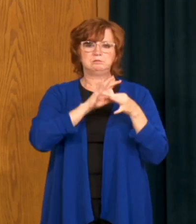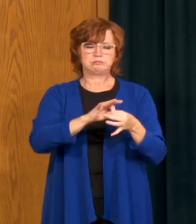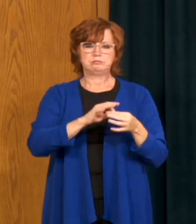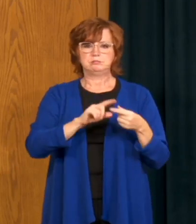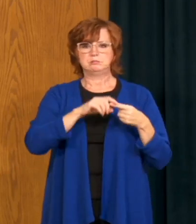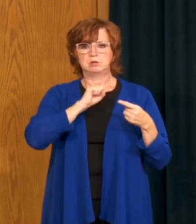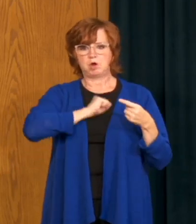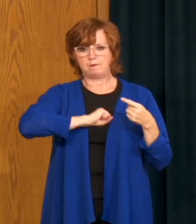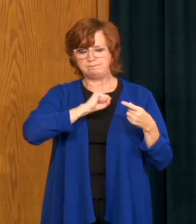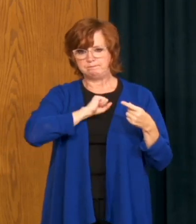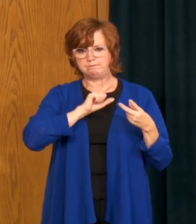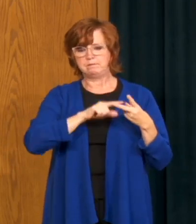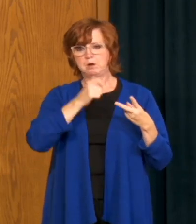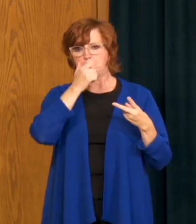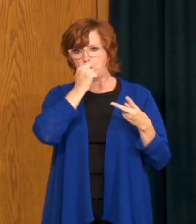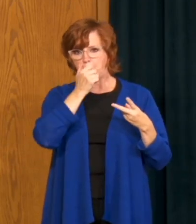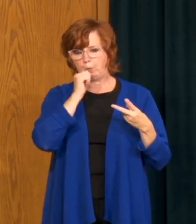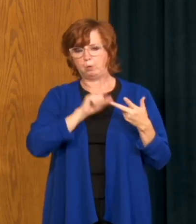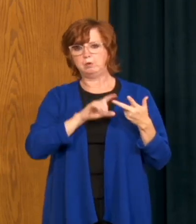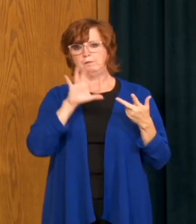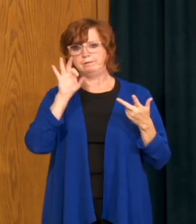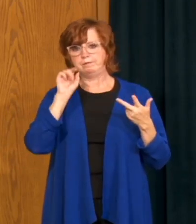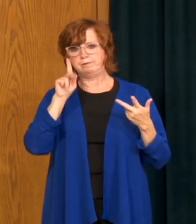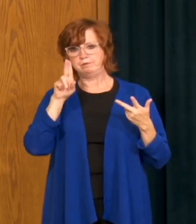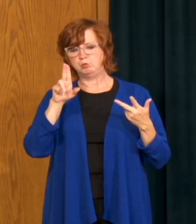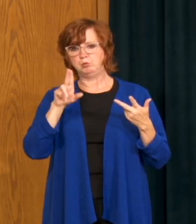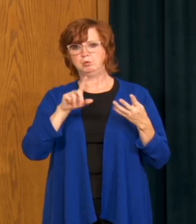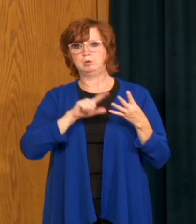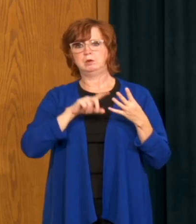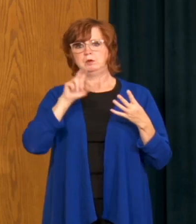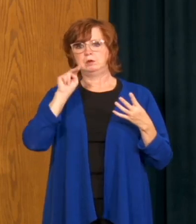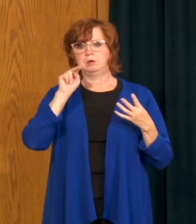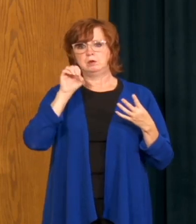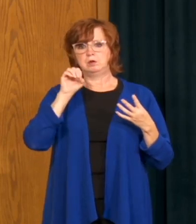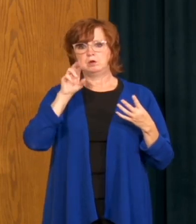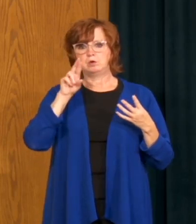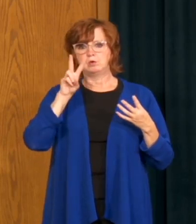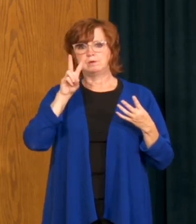norovirus. So public health has a long relationship of working with schools. Now with